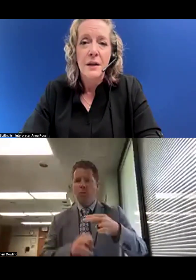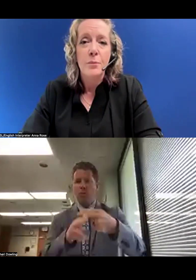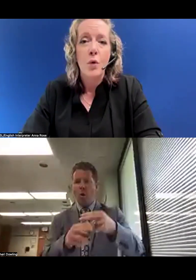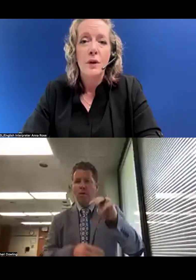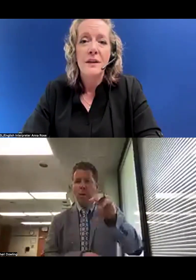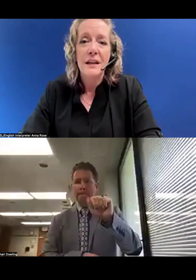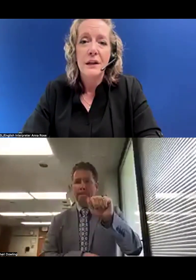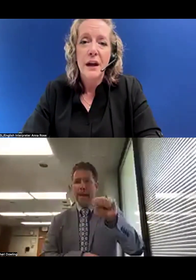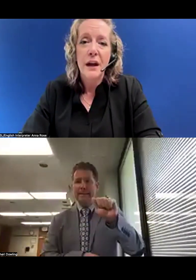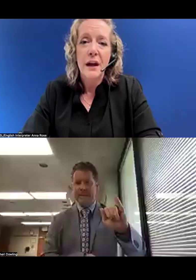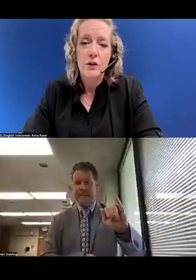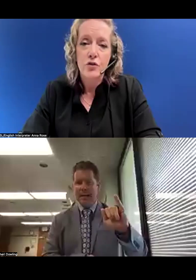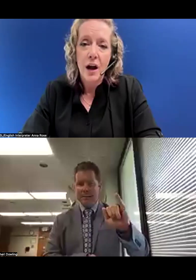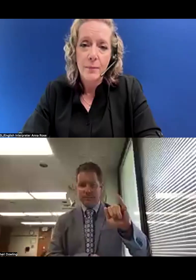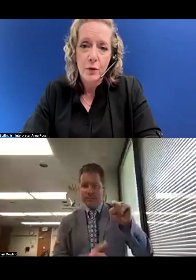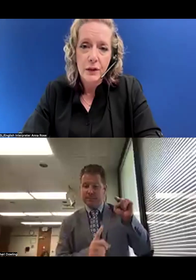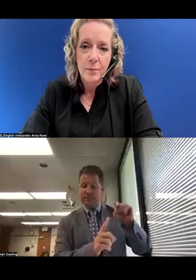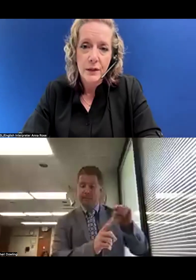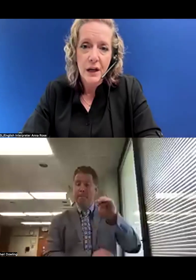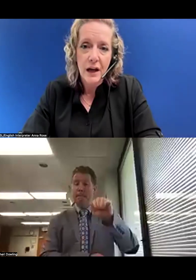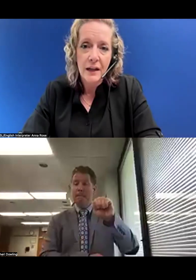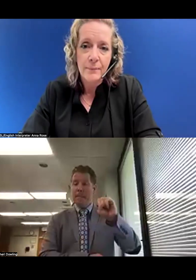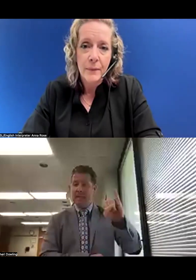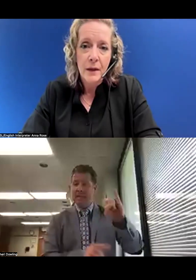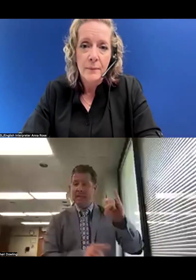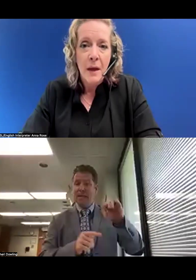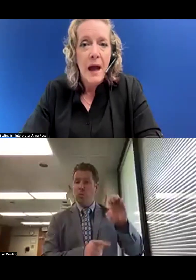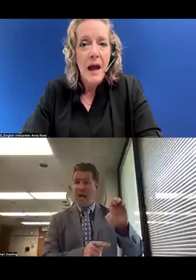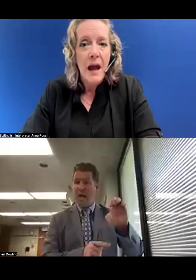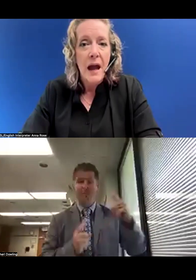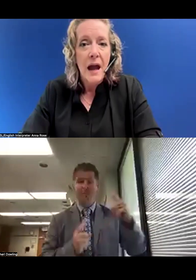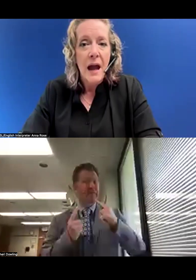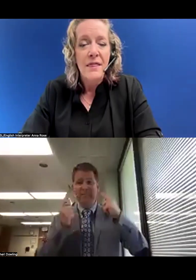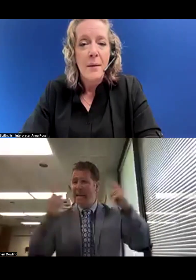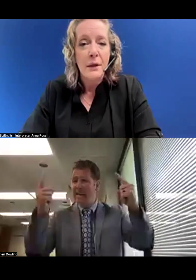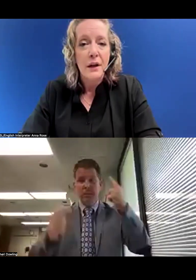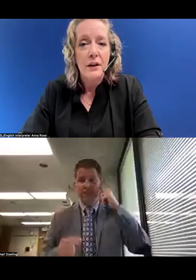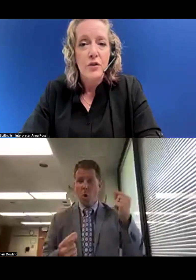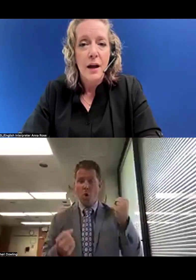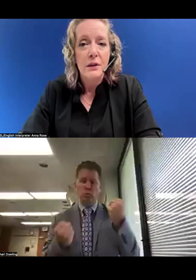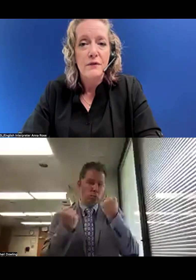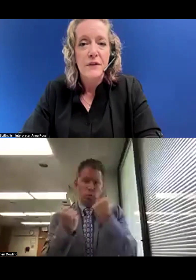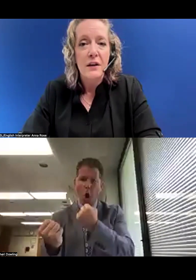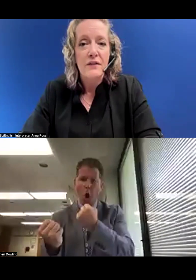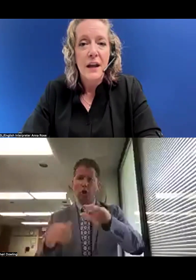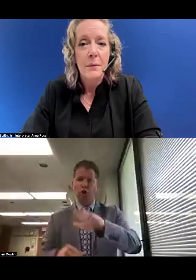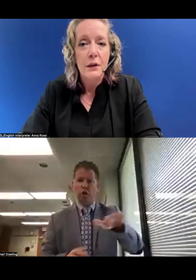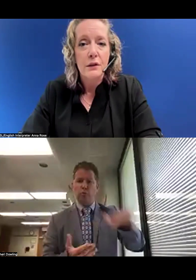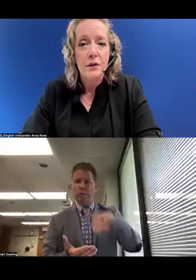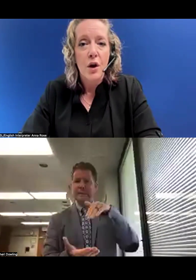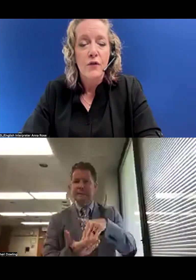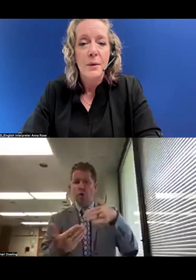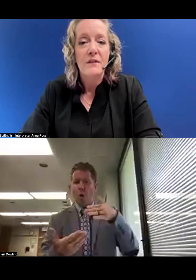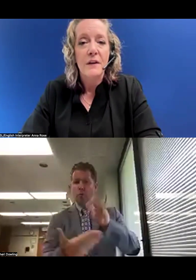an important East African tribe known as the Maasai. And that Maasai tribe is very